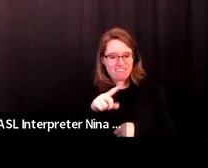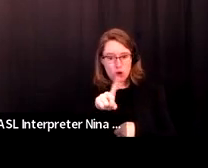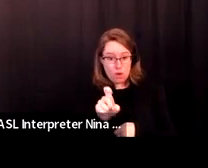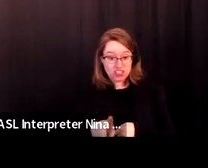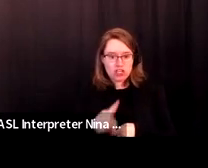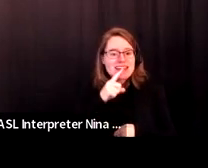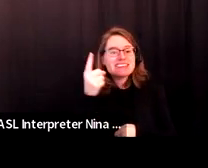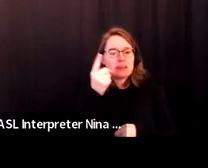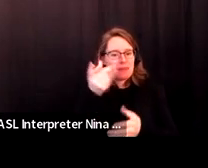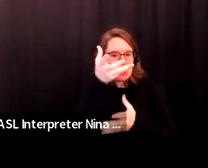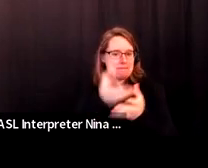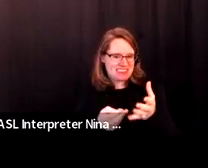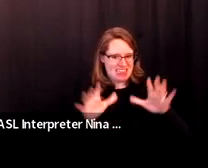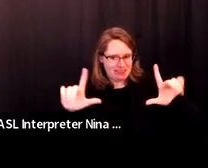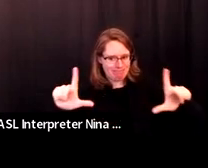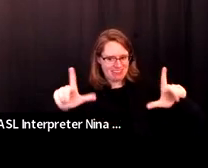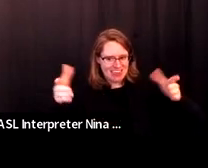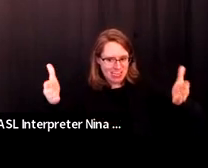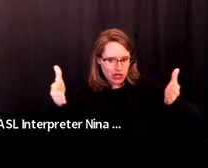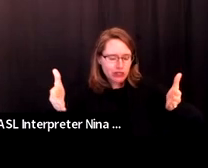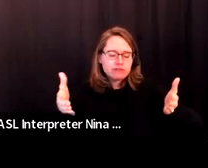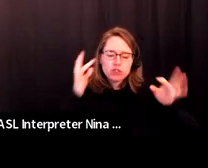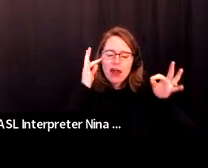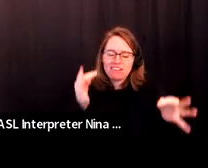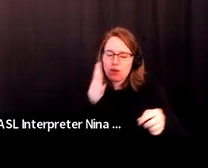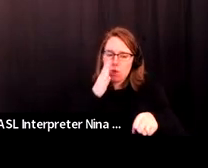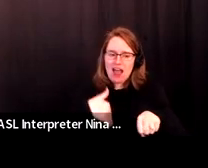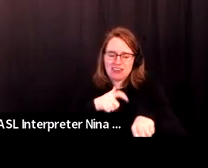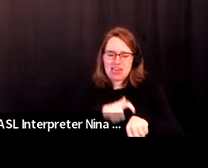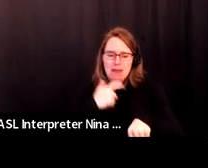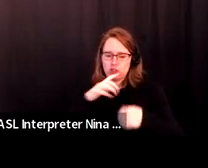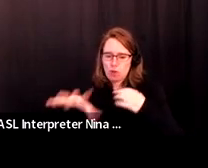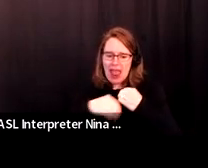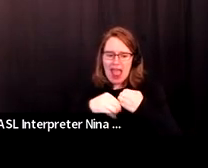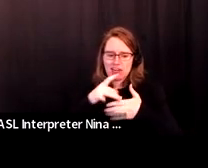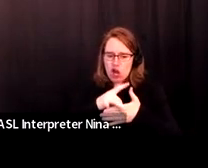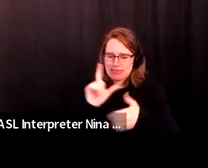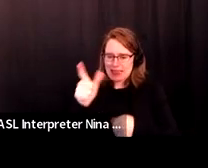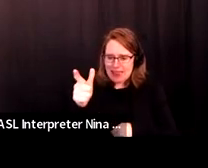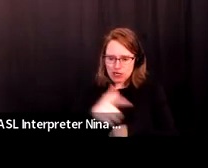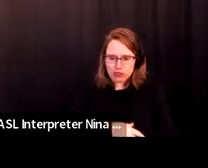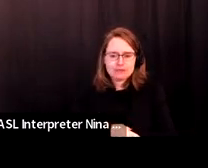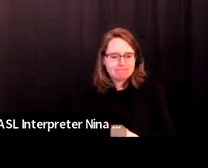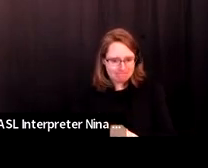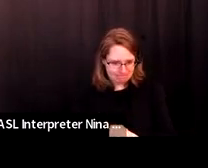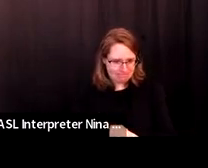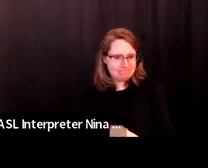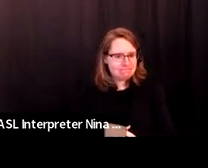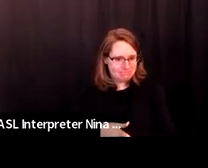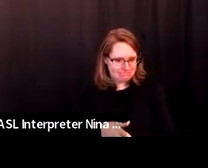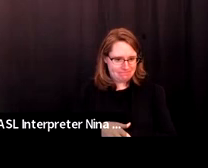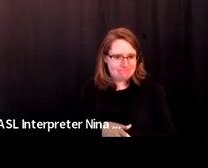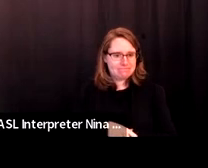of ideas. So there is definitely time to add in content as you're seeing these ideas kind of come together and